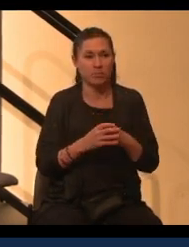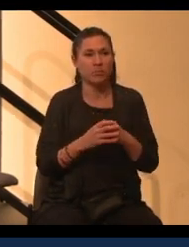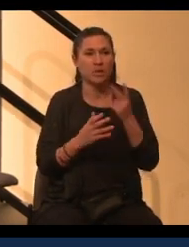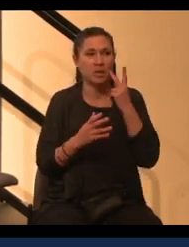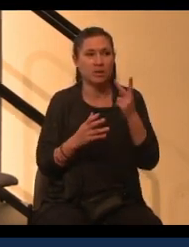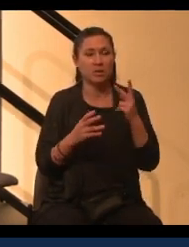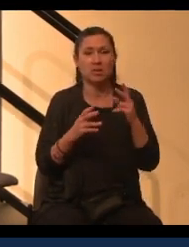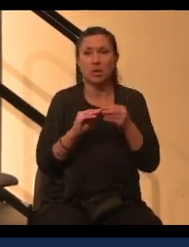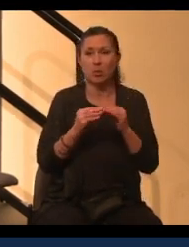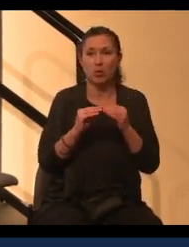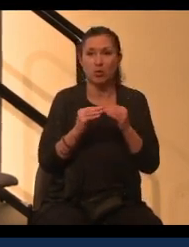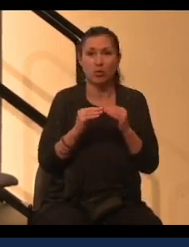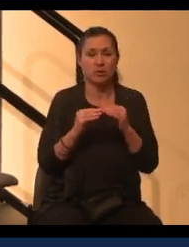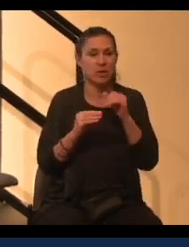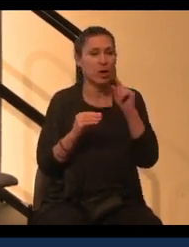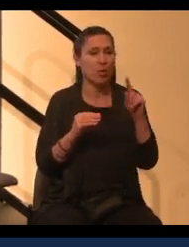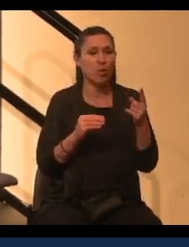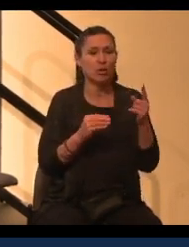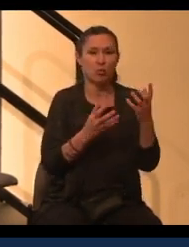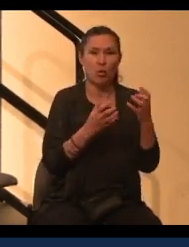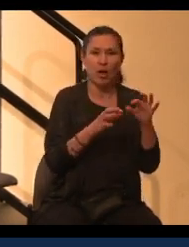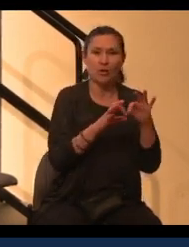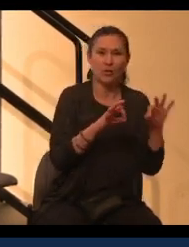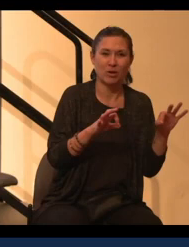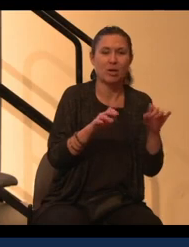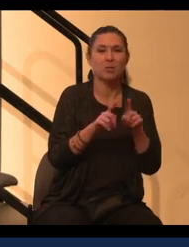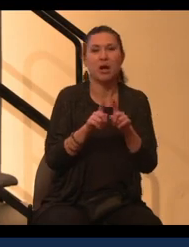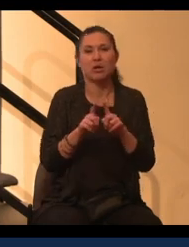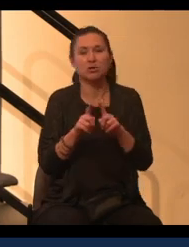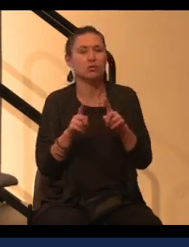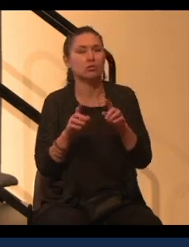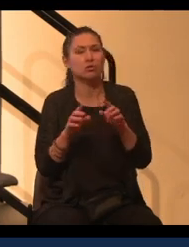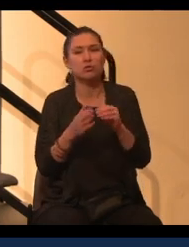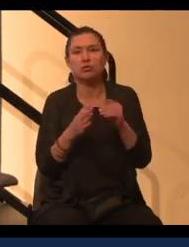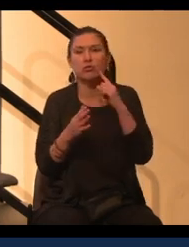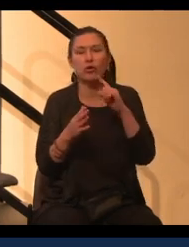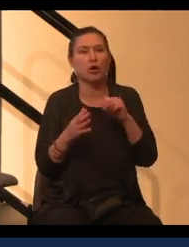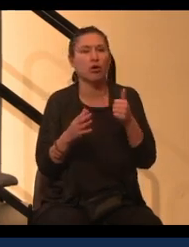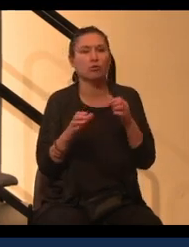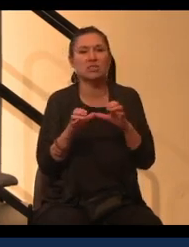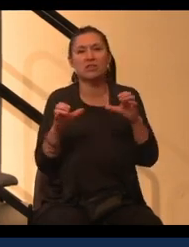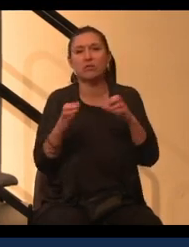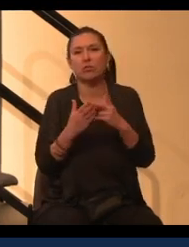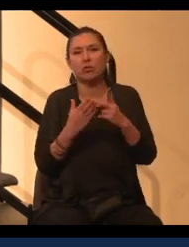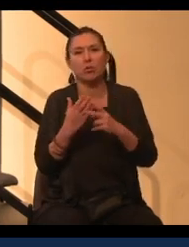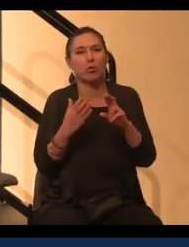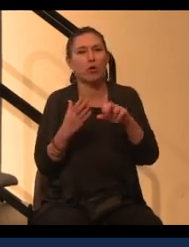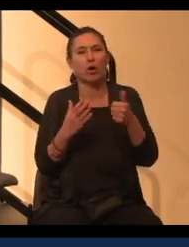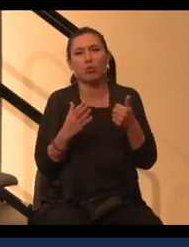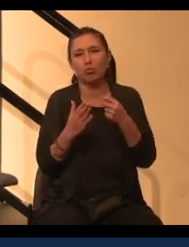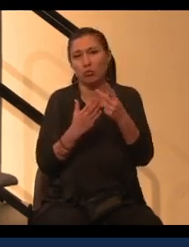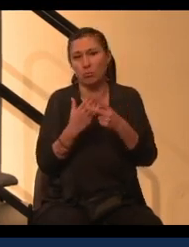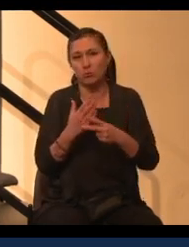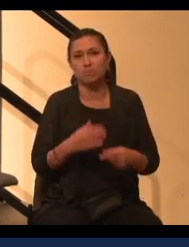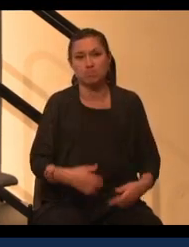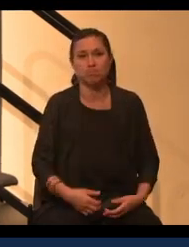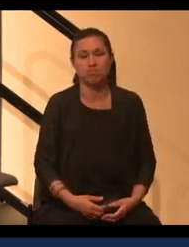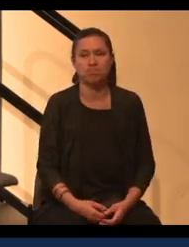not just degree-seeking students, but they're also non-degree students that are here for a shorter period of time.